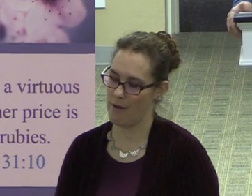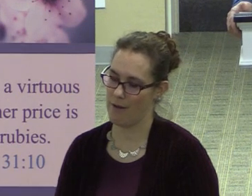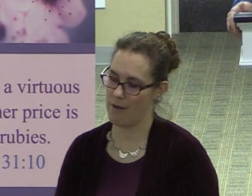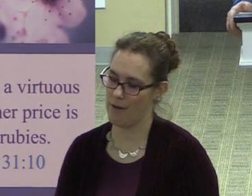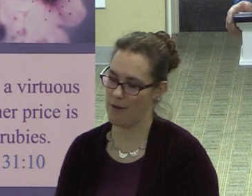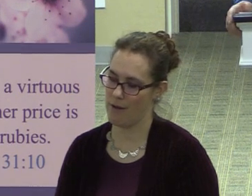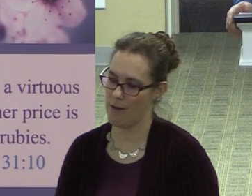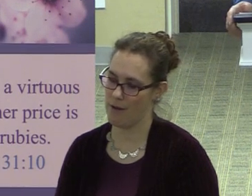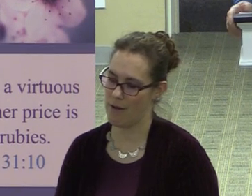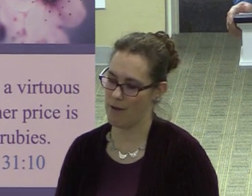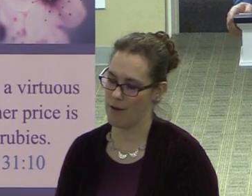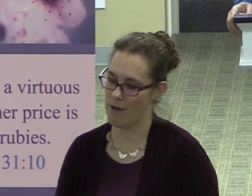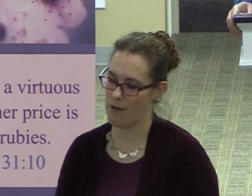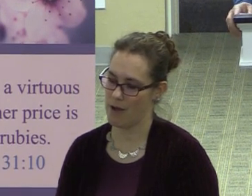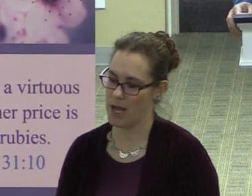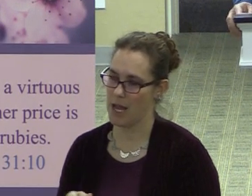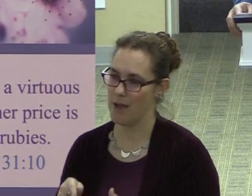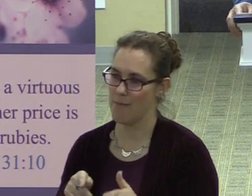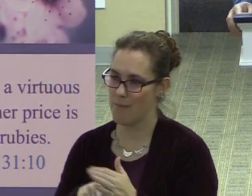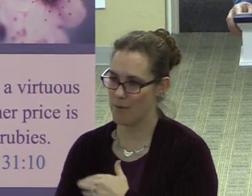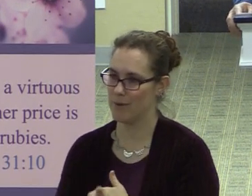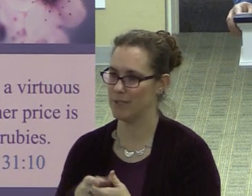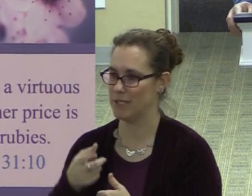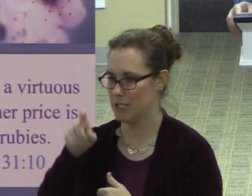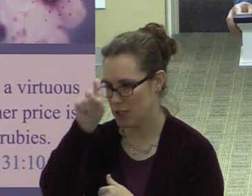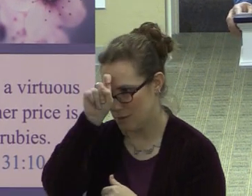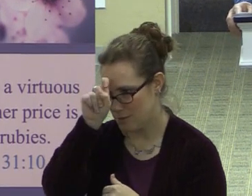He ends up murdering an Egyptian.